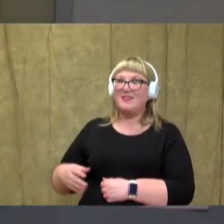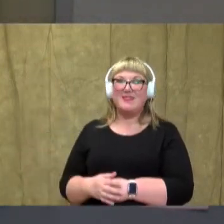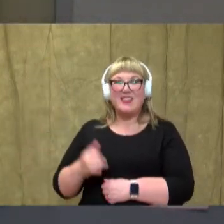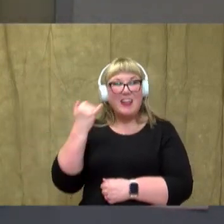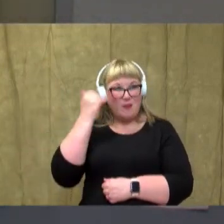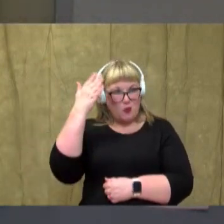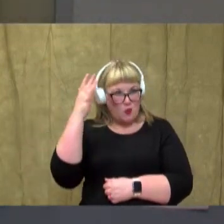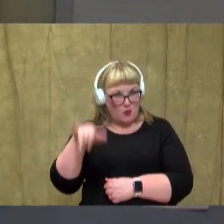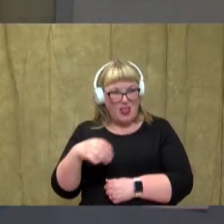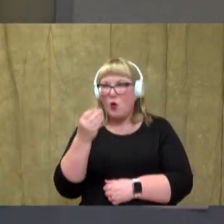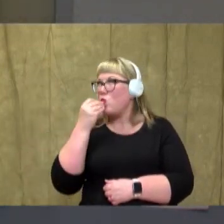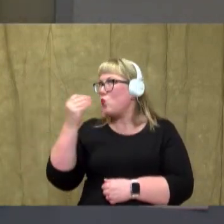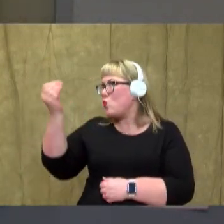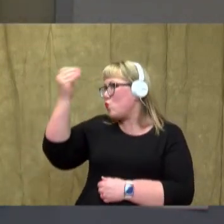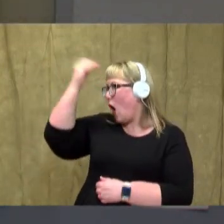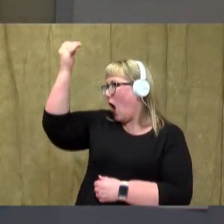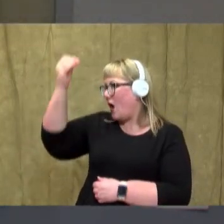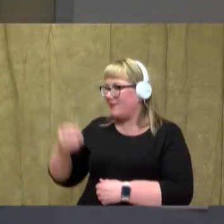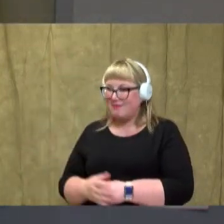brain.